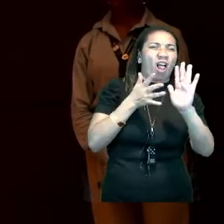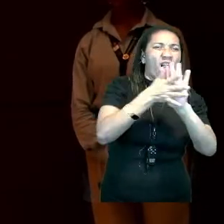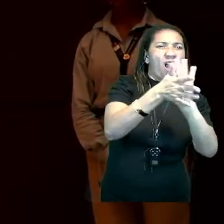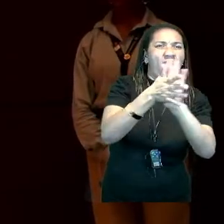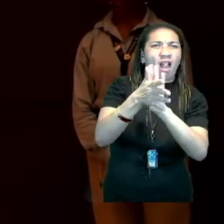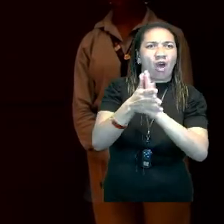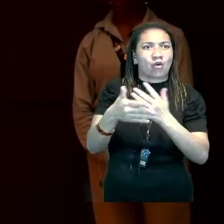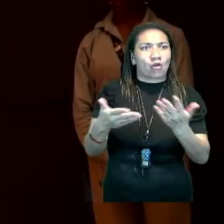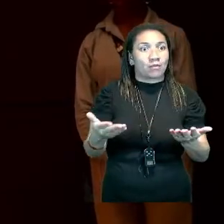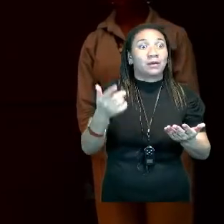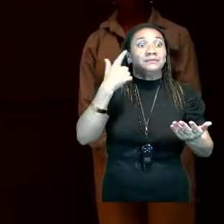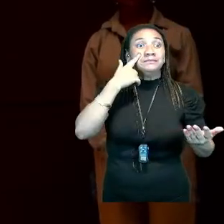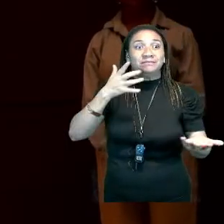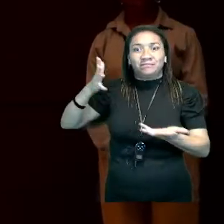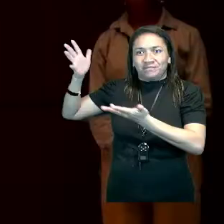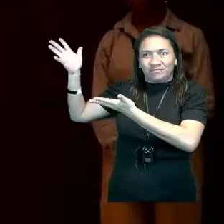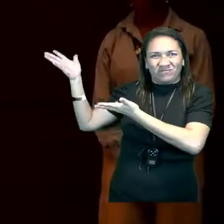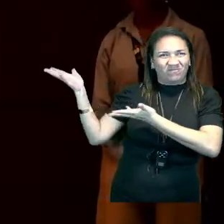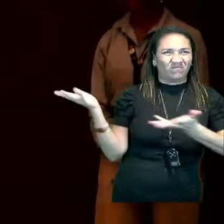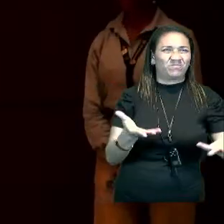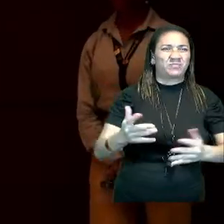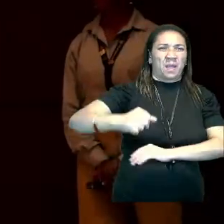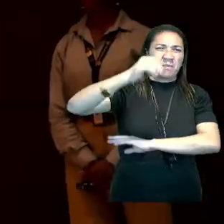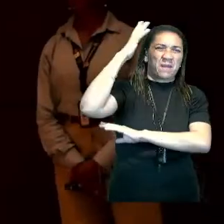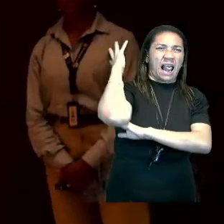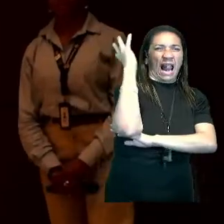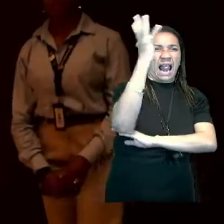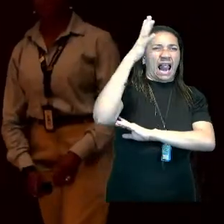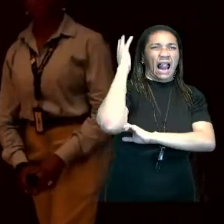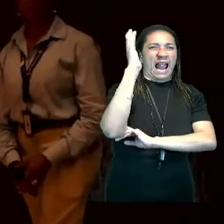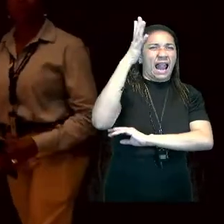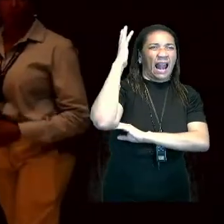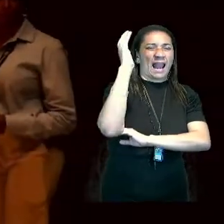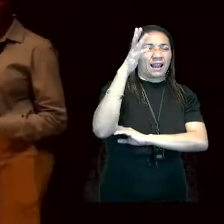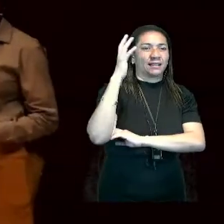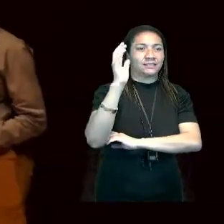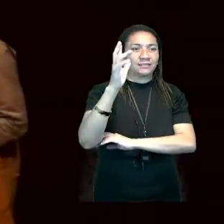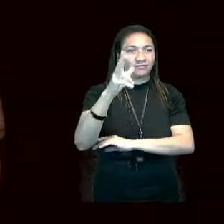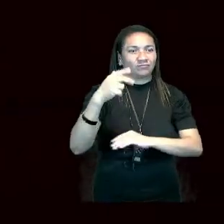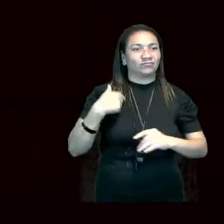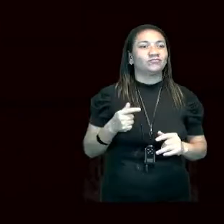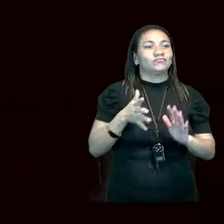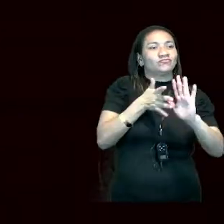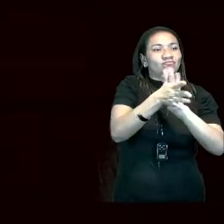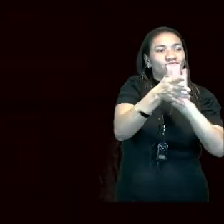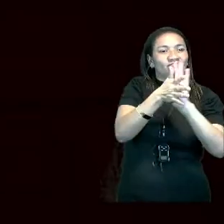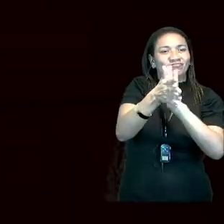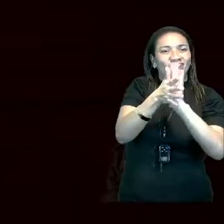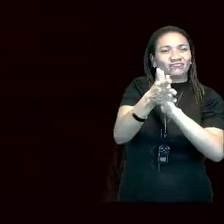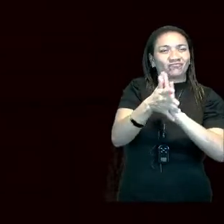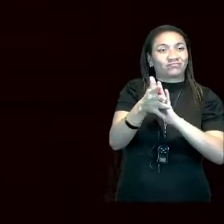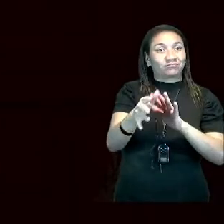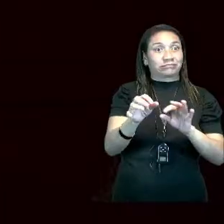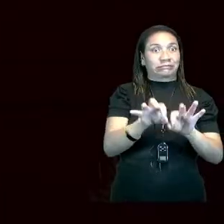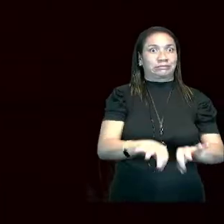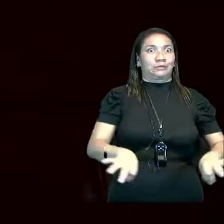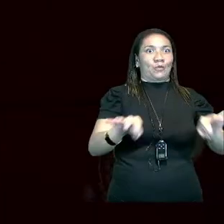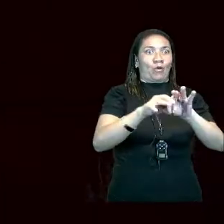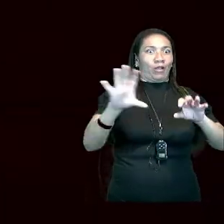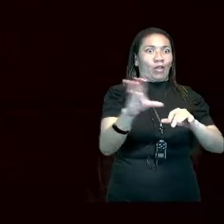now time for us to listen to Angela Davis's presentation. But for that,